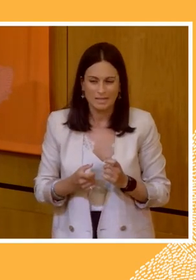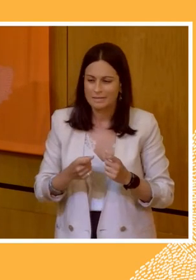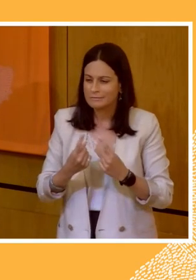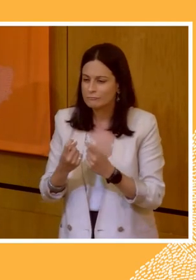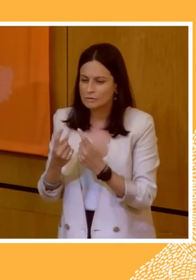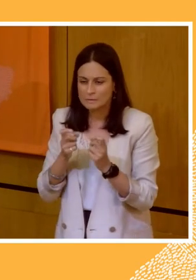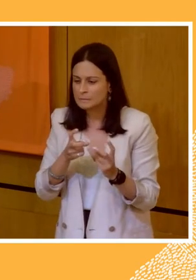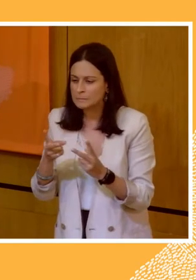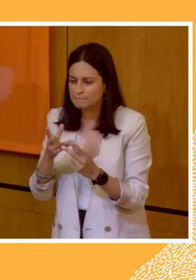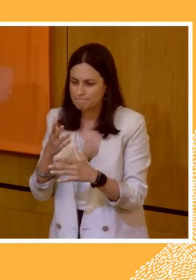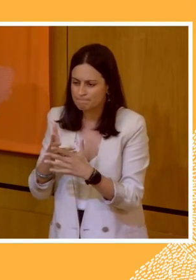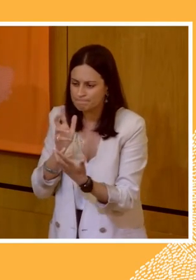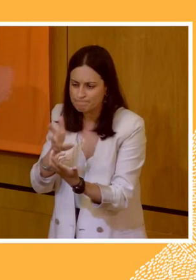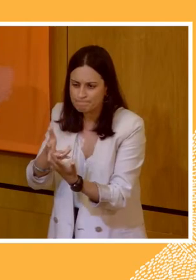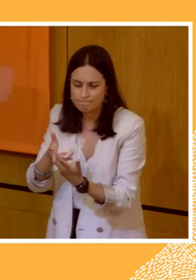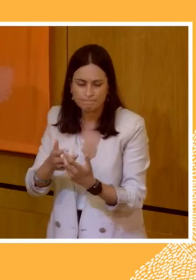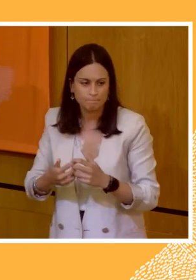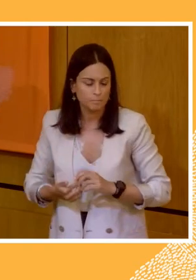systems.